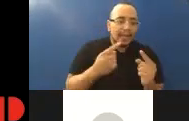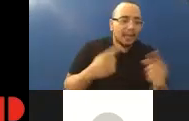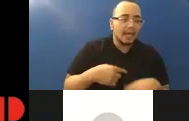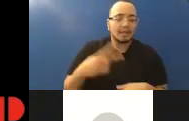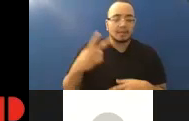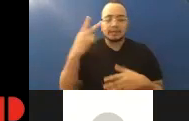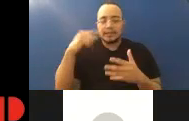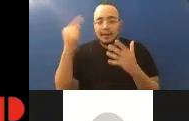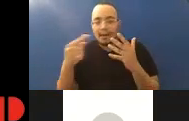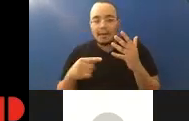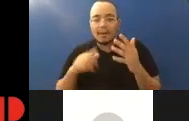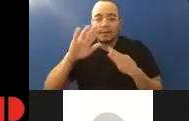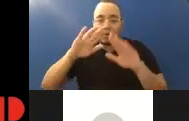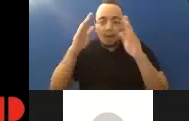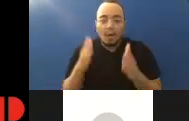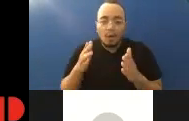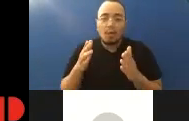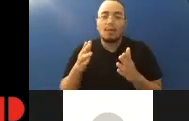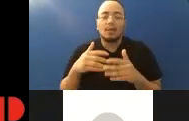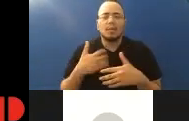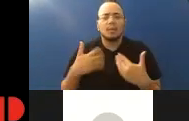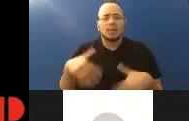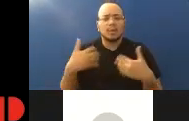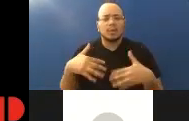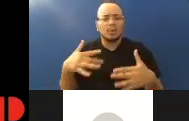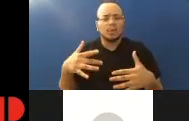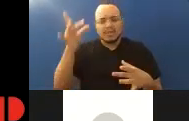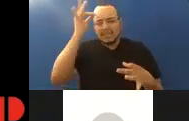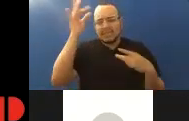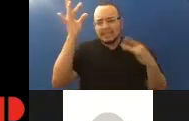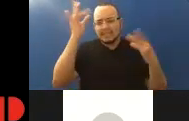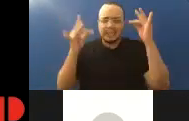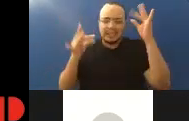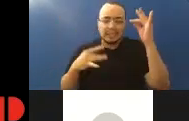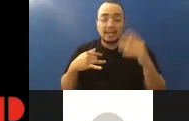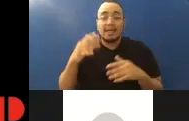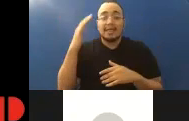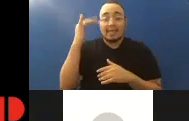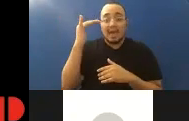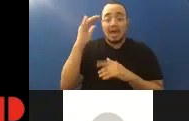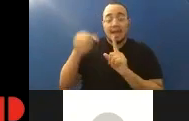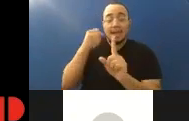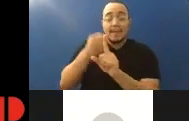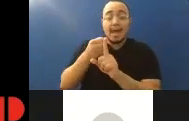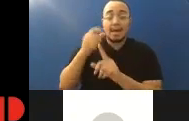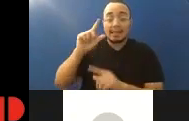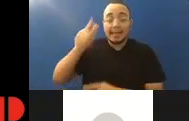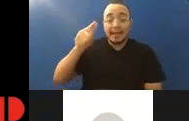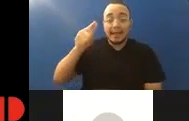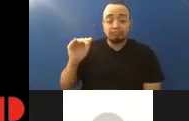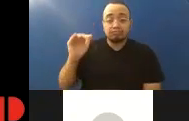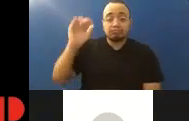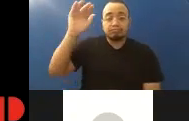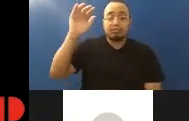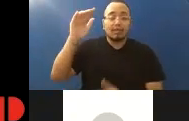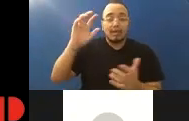brothers are in custody right now, because they did not have the nurturing households that some of us did grow up in.